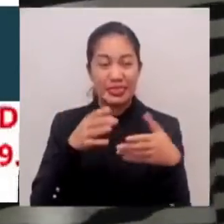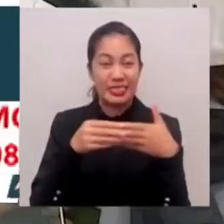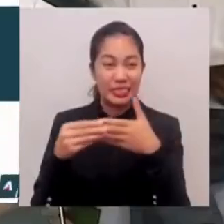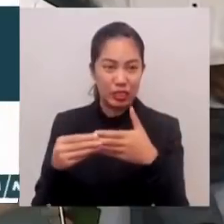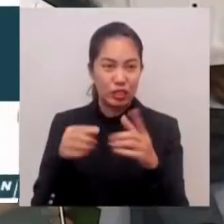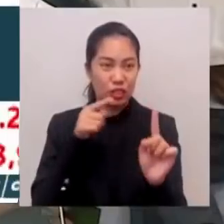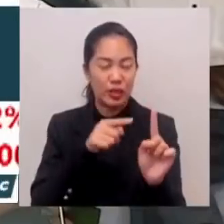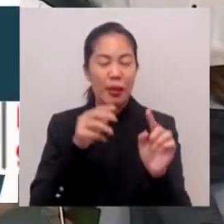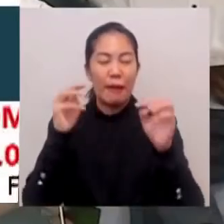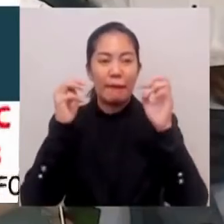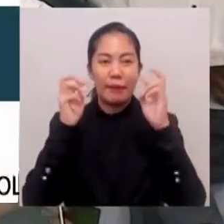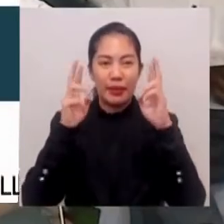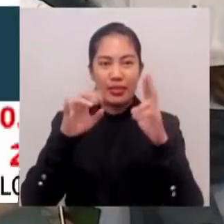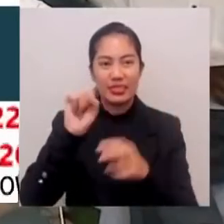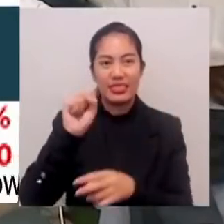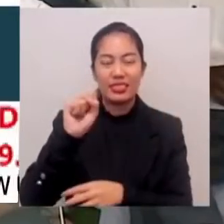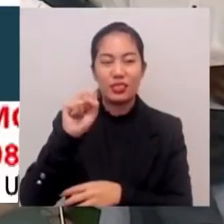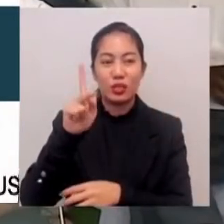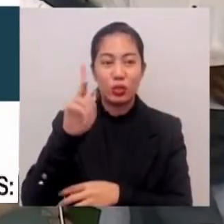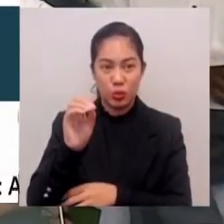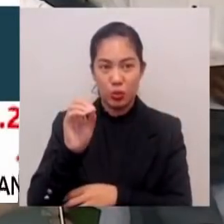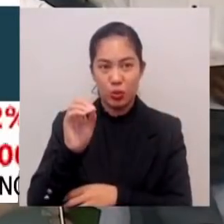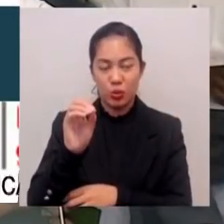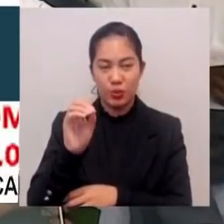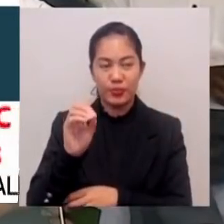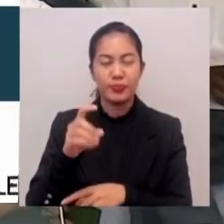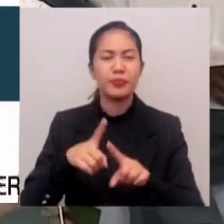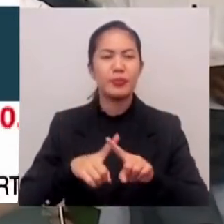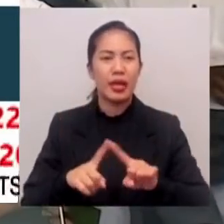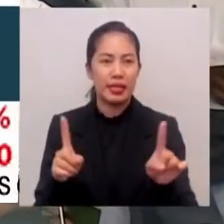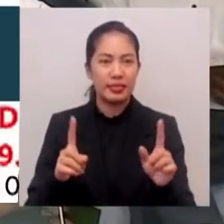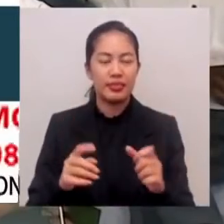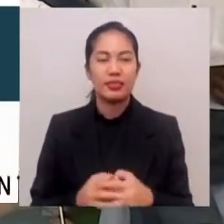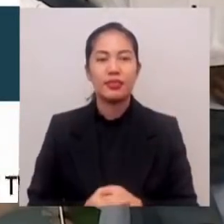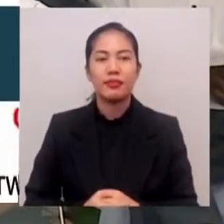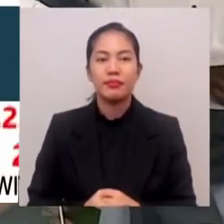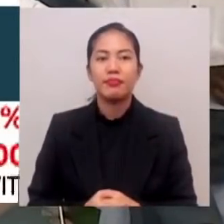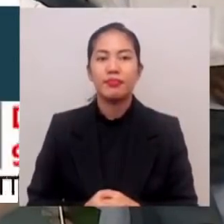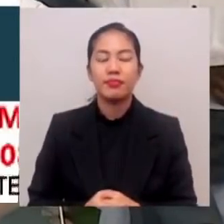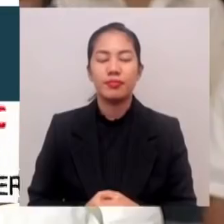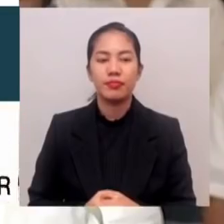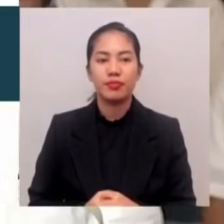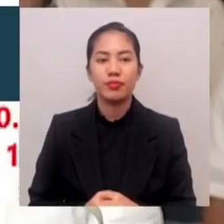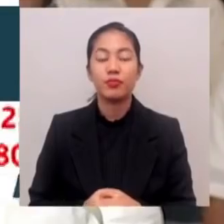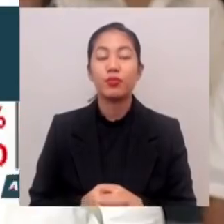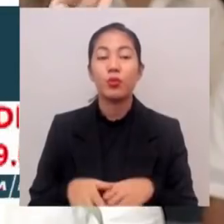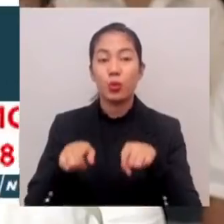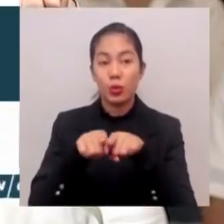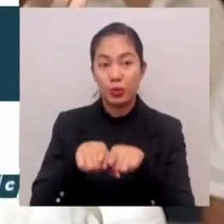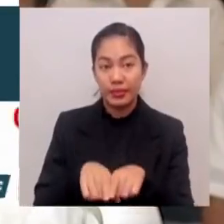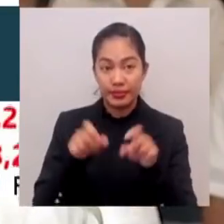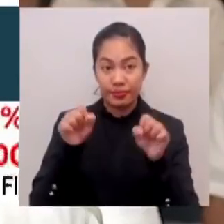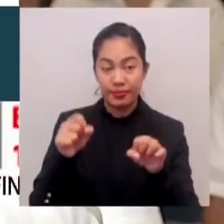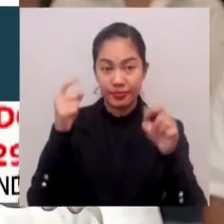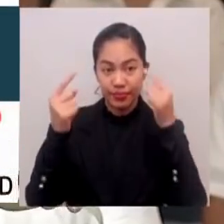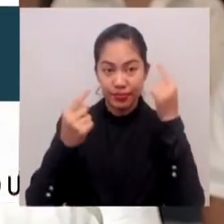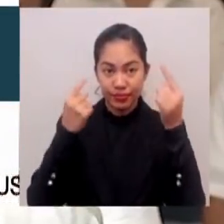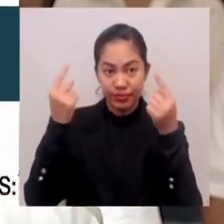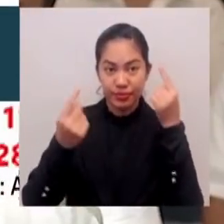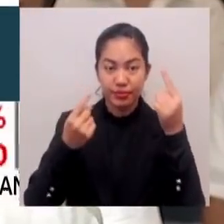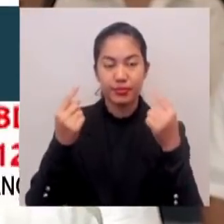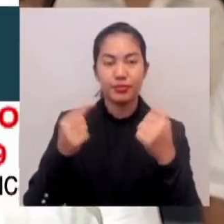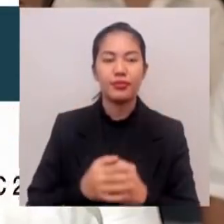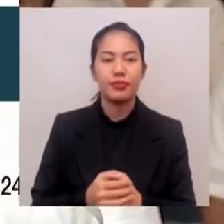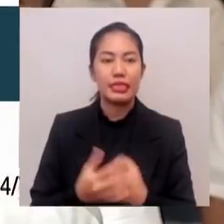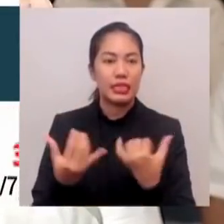will provide or can provide with us. But having said that, it can also be considered that at this early, they